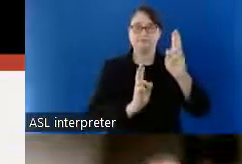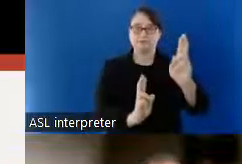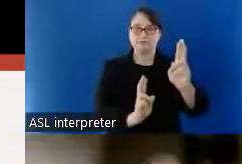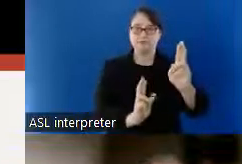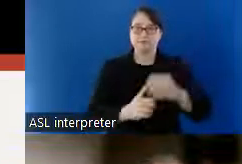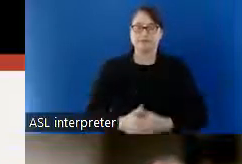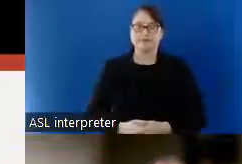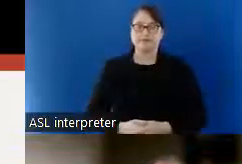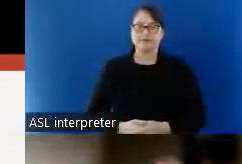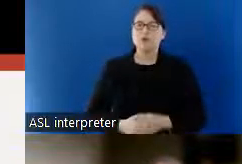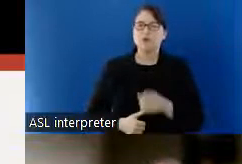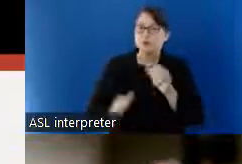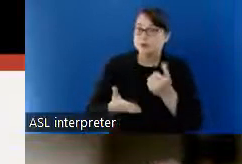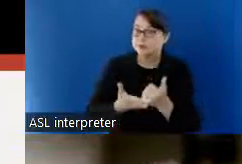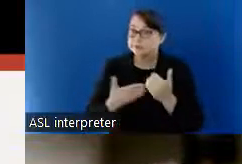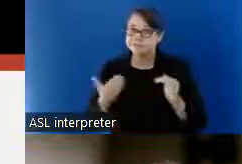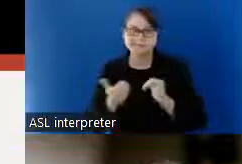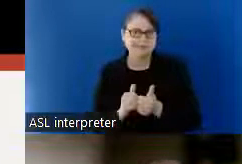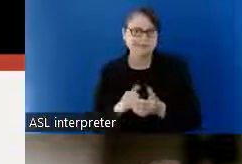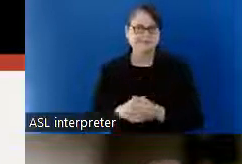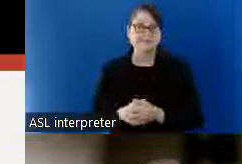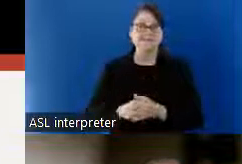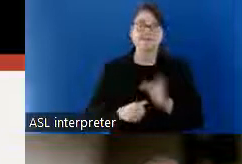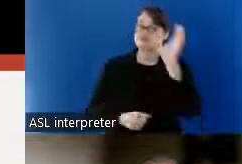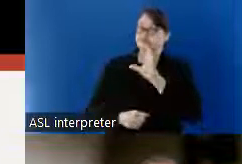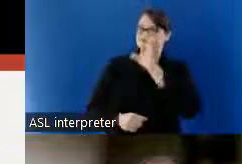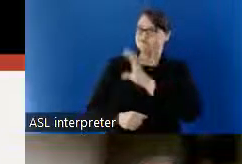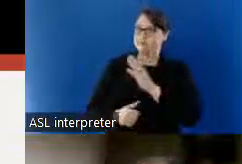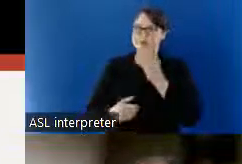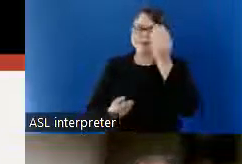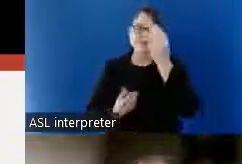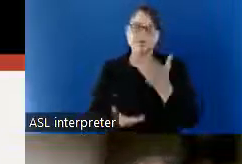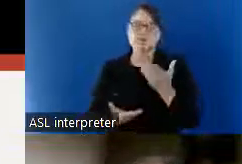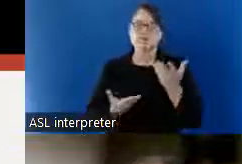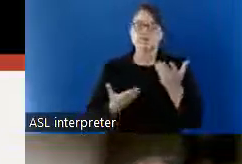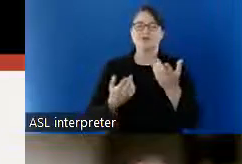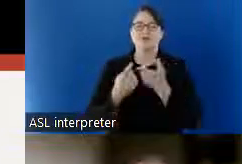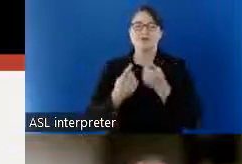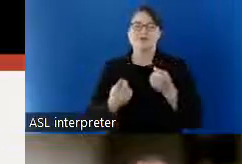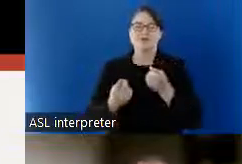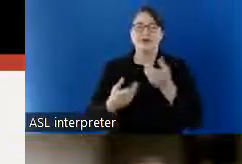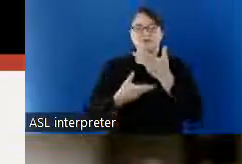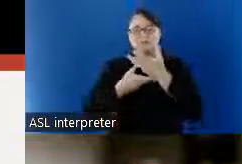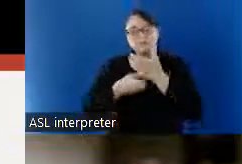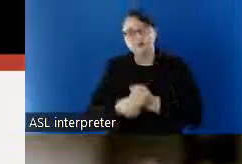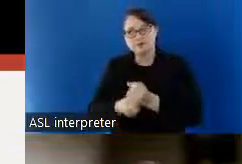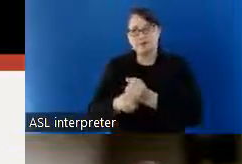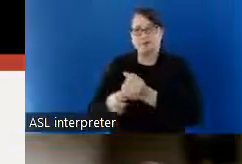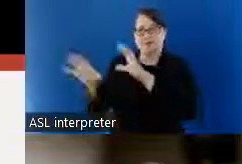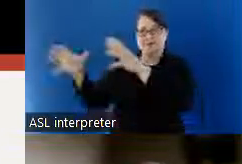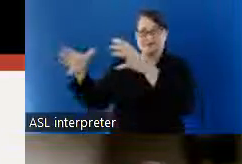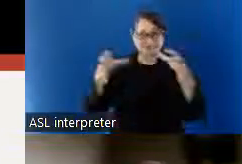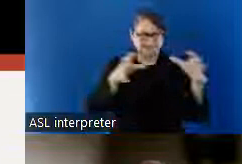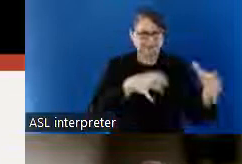How can you help? Seek information from trusted sources. We hope that CDC's